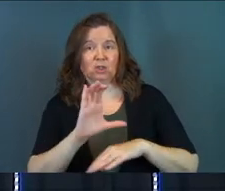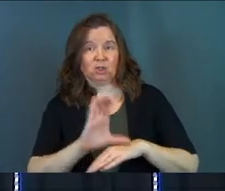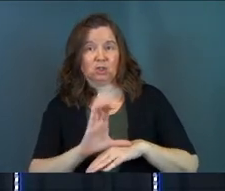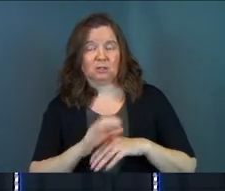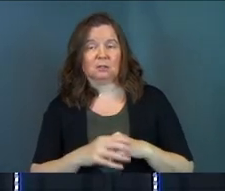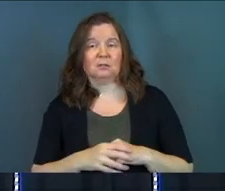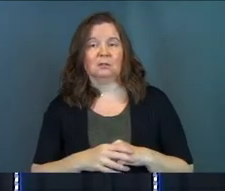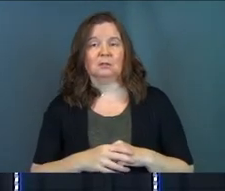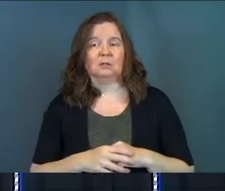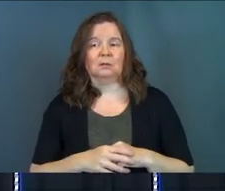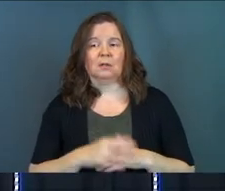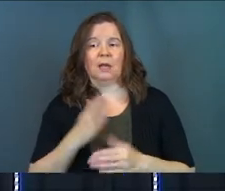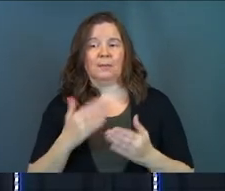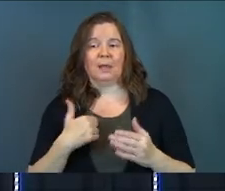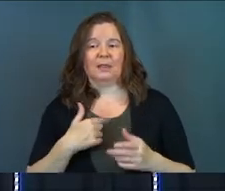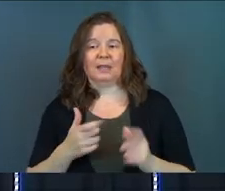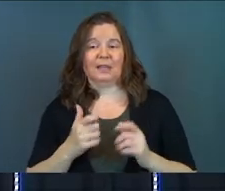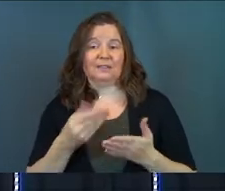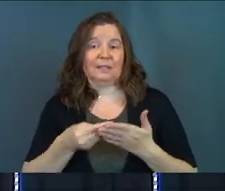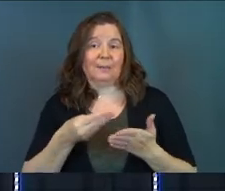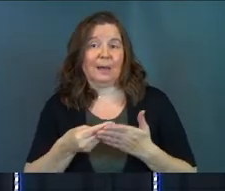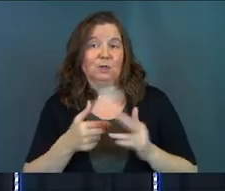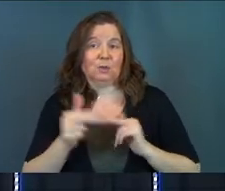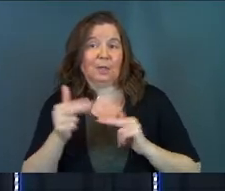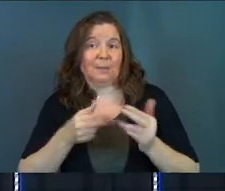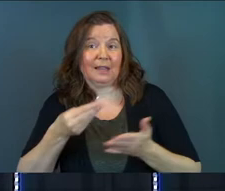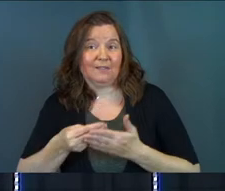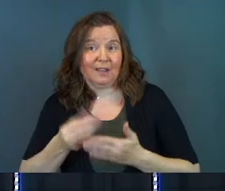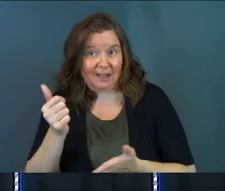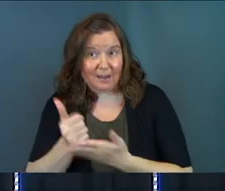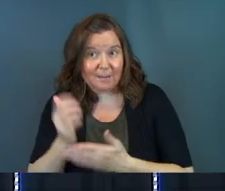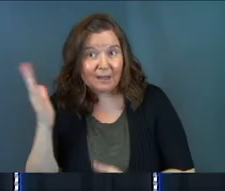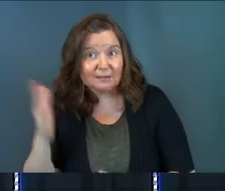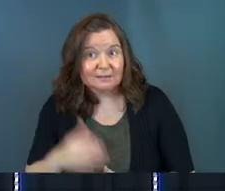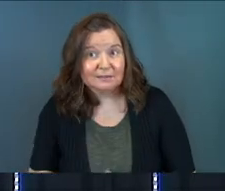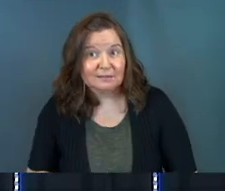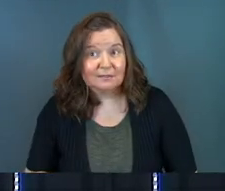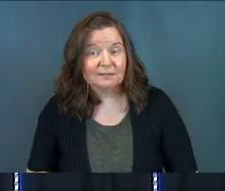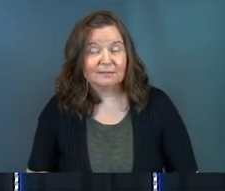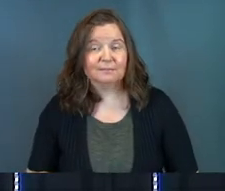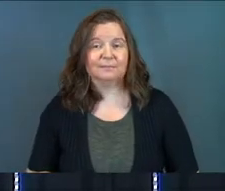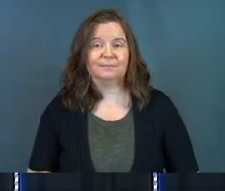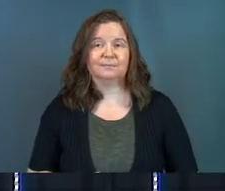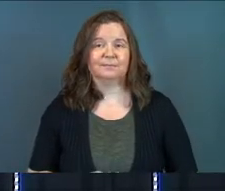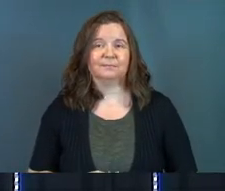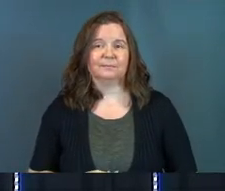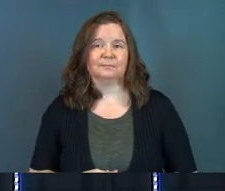church, and maybe they can give some money to the building fund, amen?